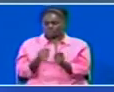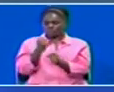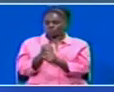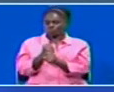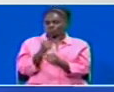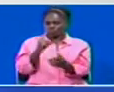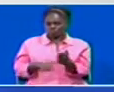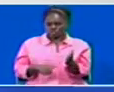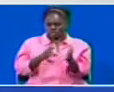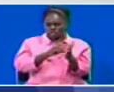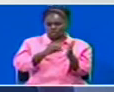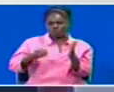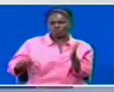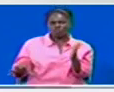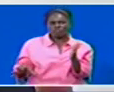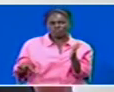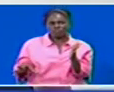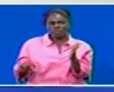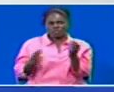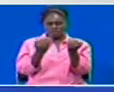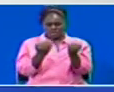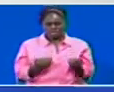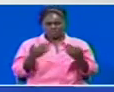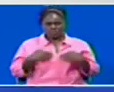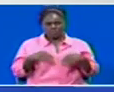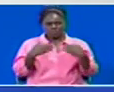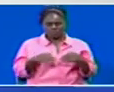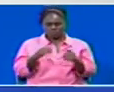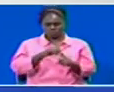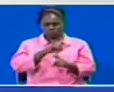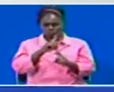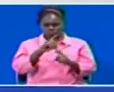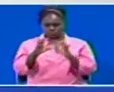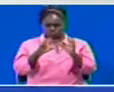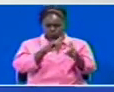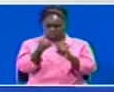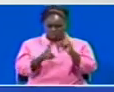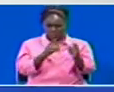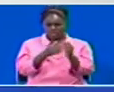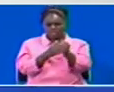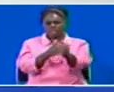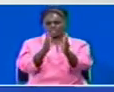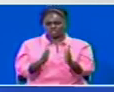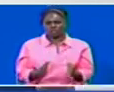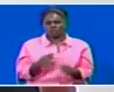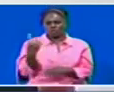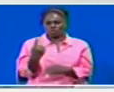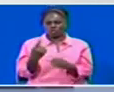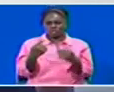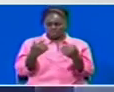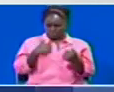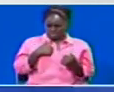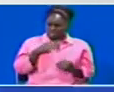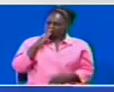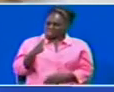does, it takes away the need for people to interrogate the leadership, because the only thing that I need